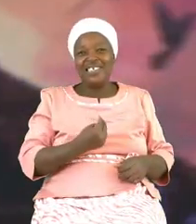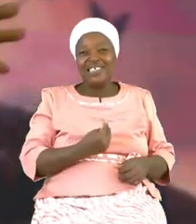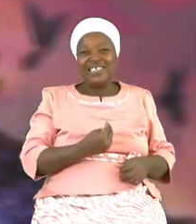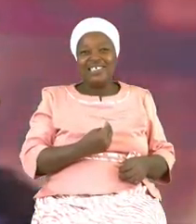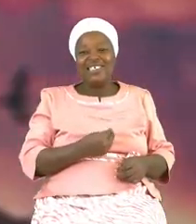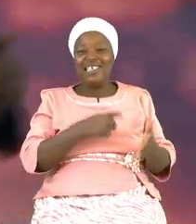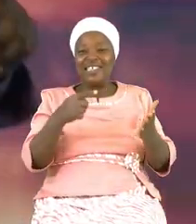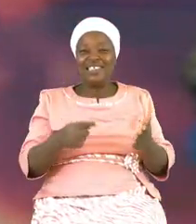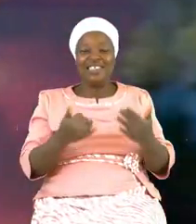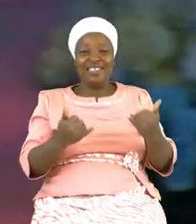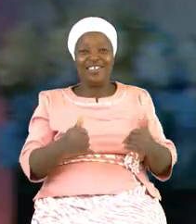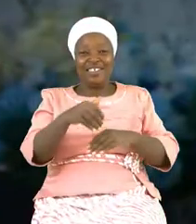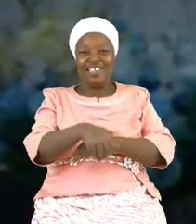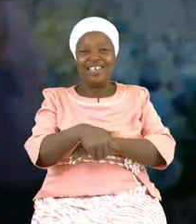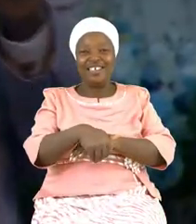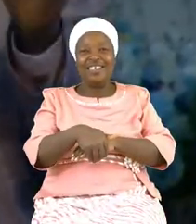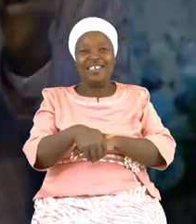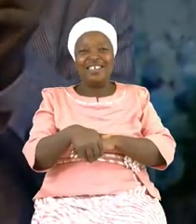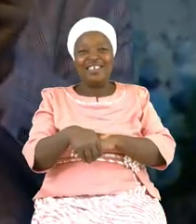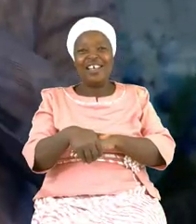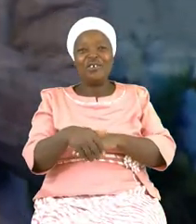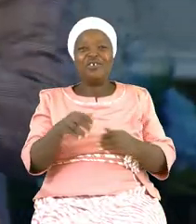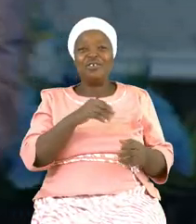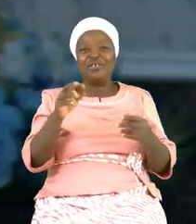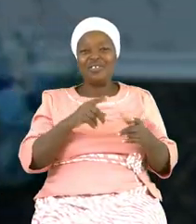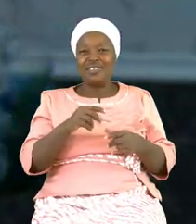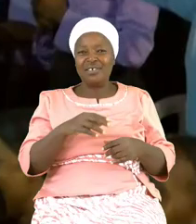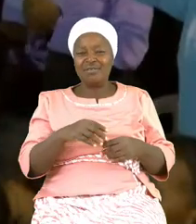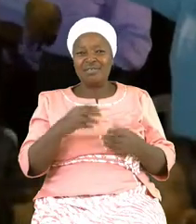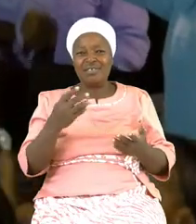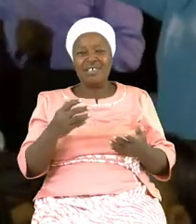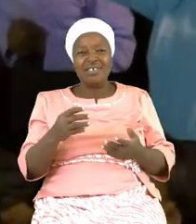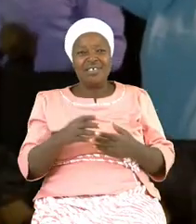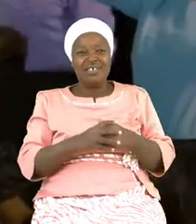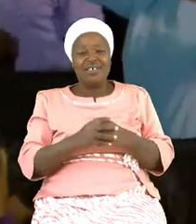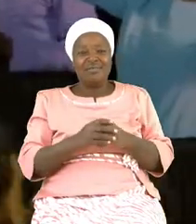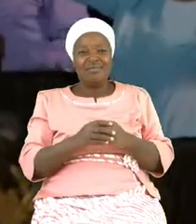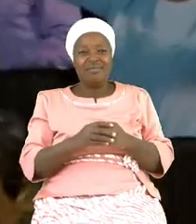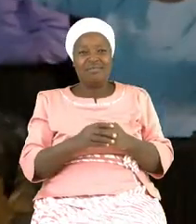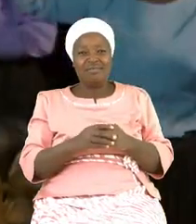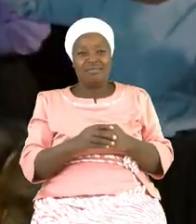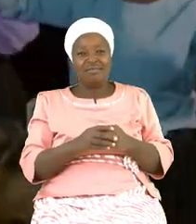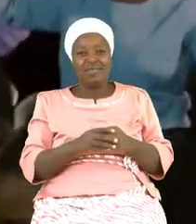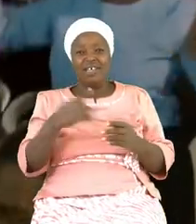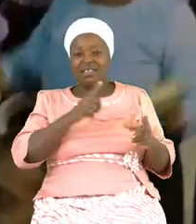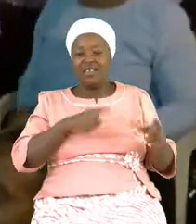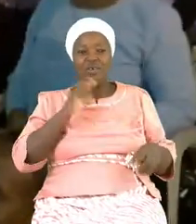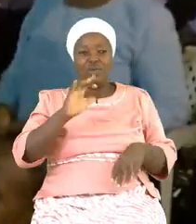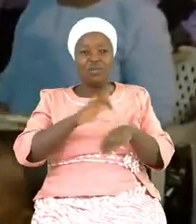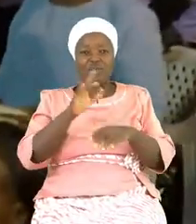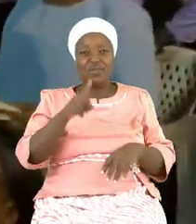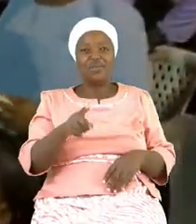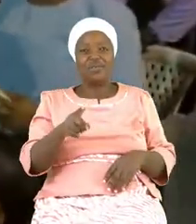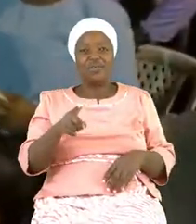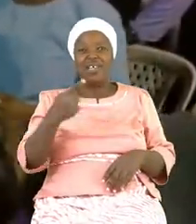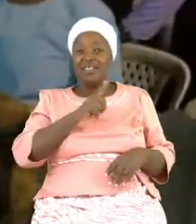Tonight is going to be a special night for you. The Lord will touch you. The Lord will reach